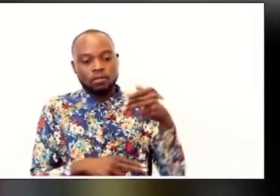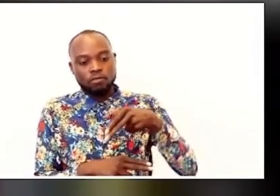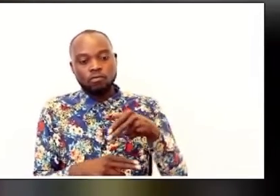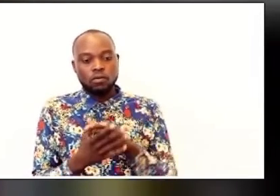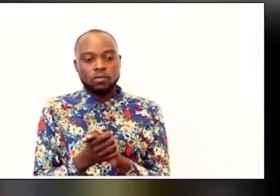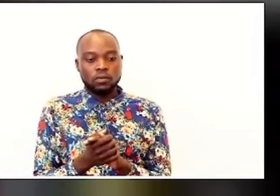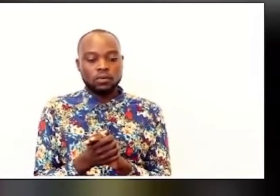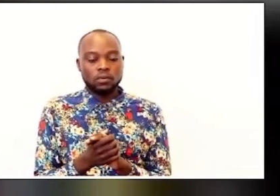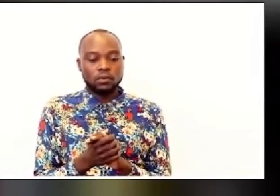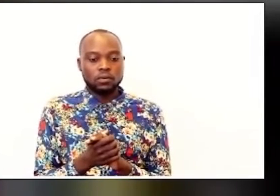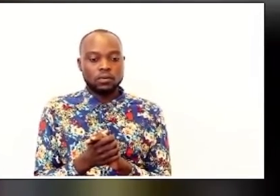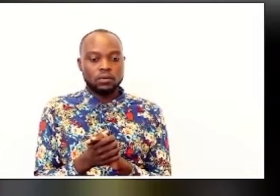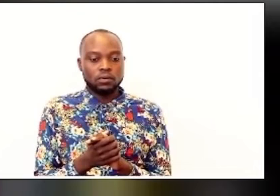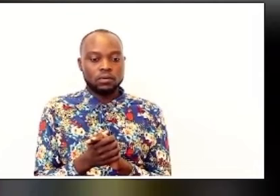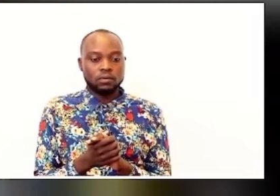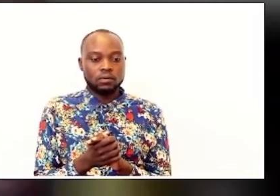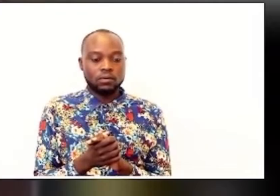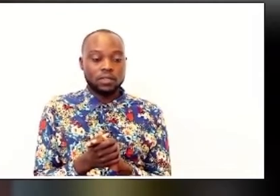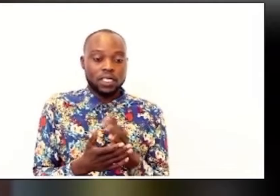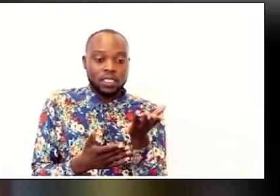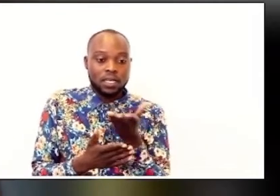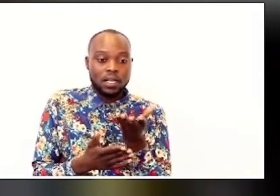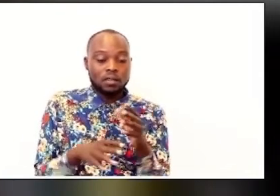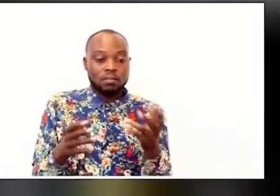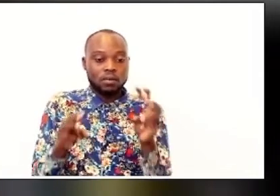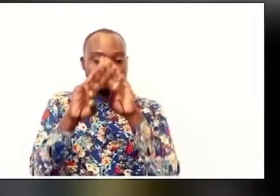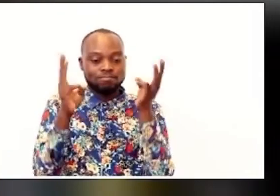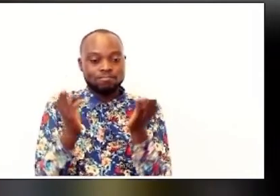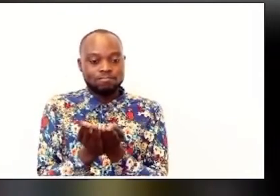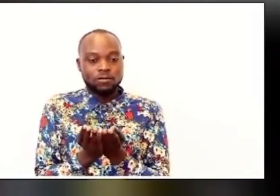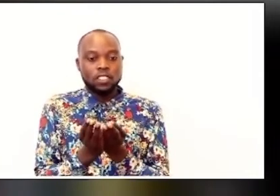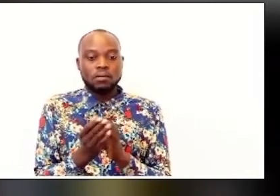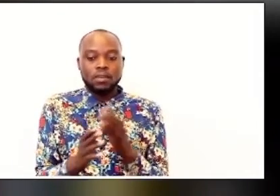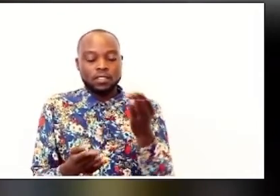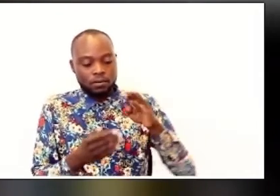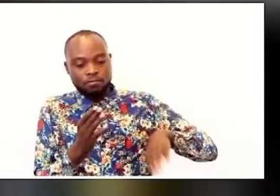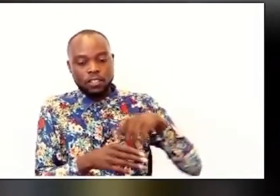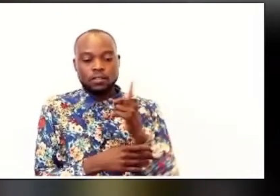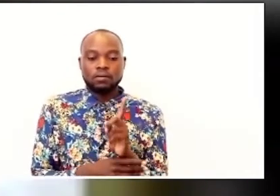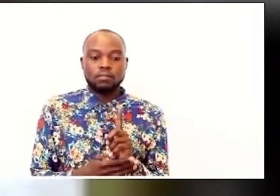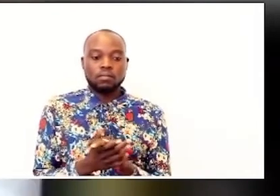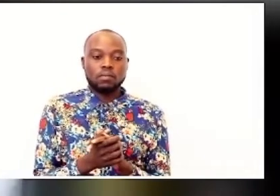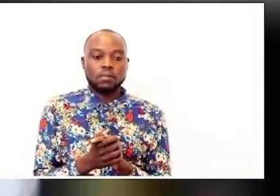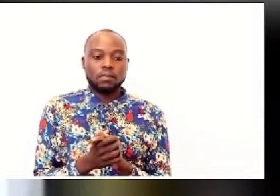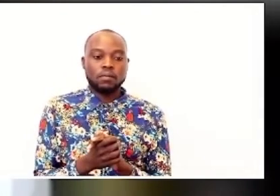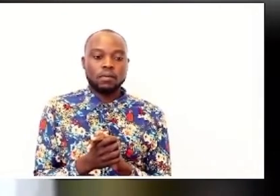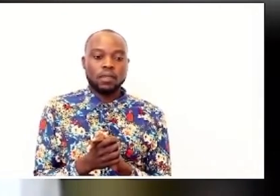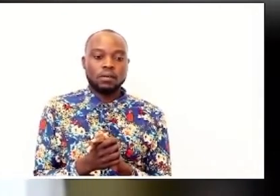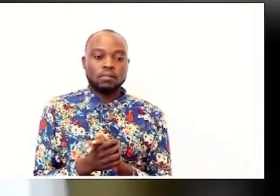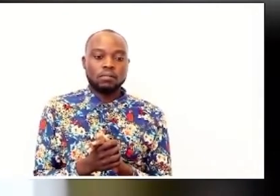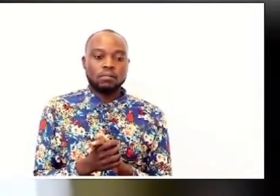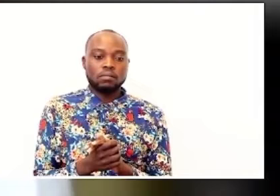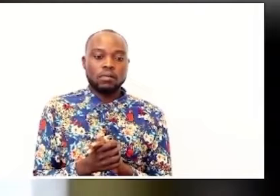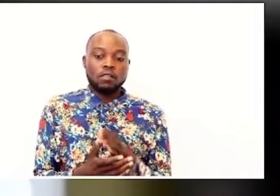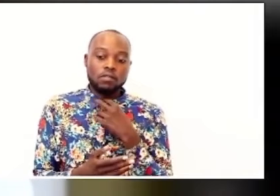shift from fossil fuels, is something that the world economy will need to get behind. And then finally, the need to actually scale